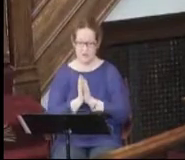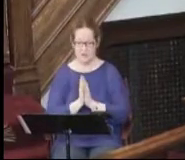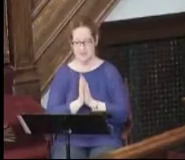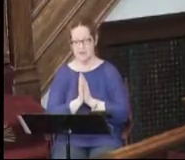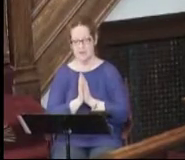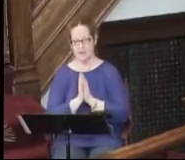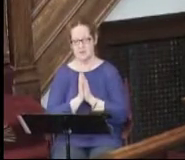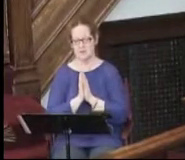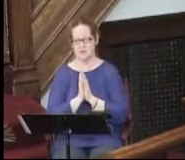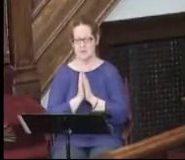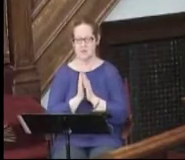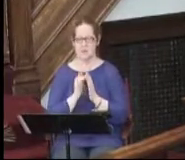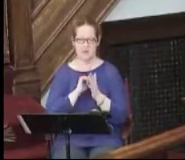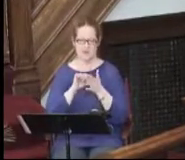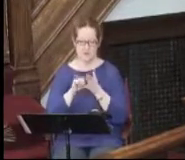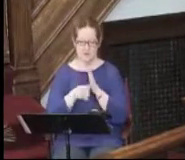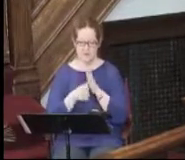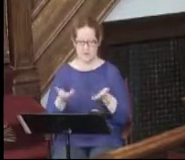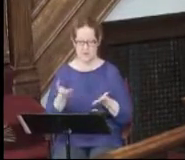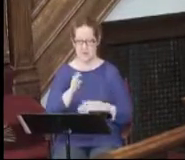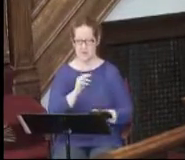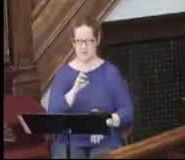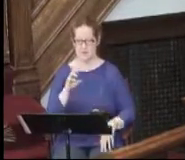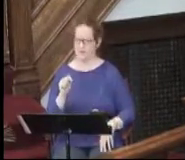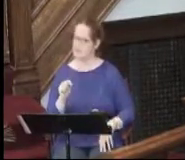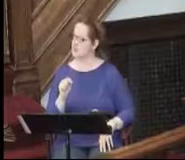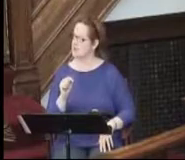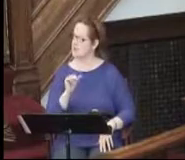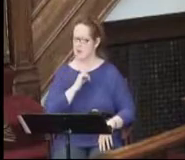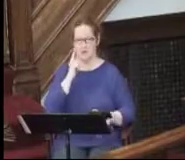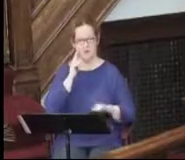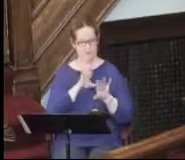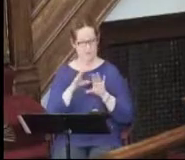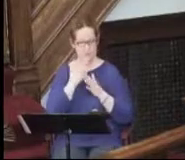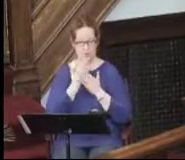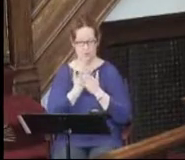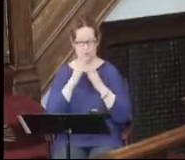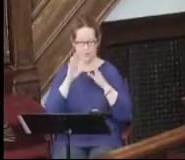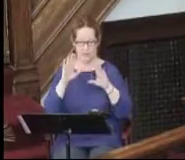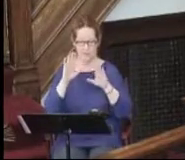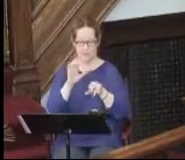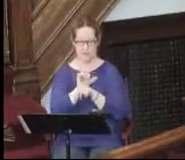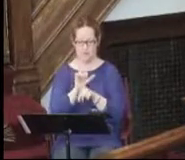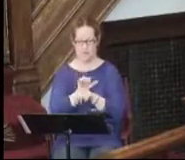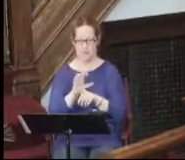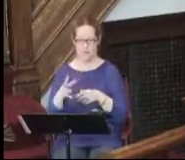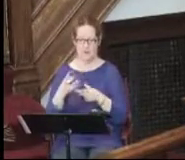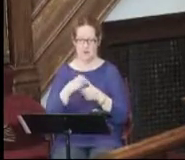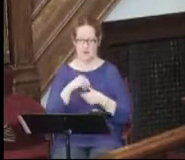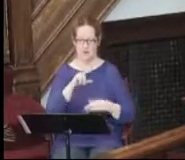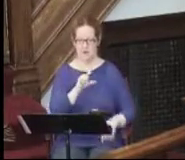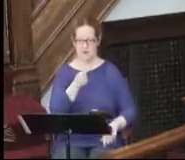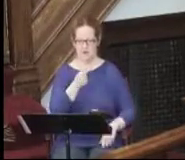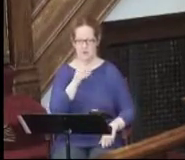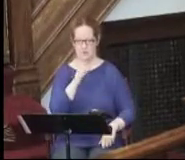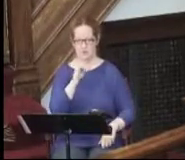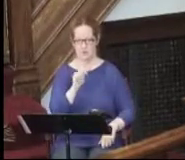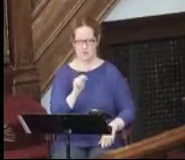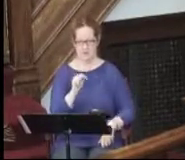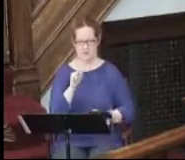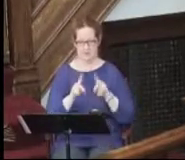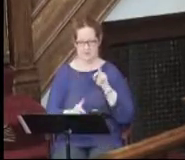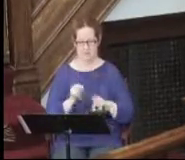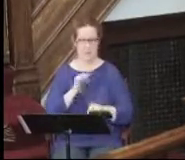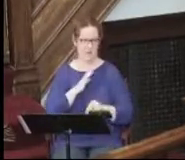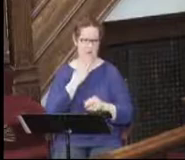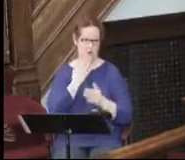at as a society. Here at MCC Toronto, I think we've done a good job of including LGBT people. I think we've done a good job of